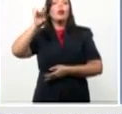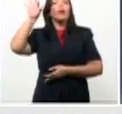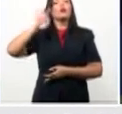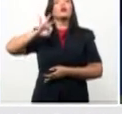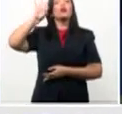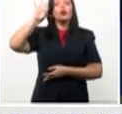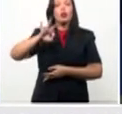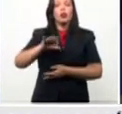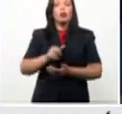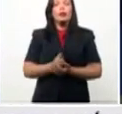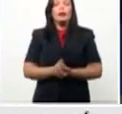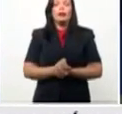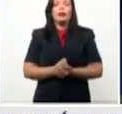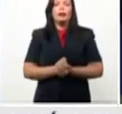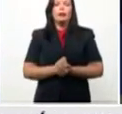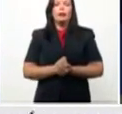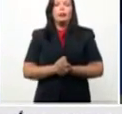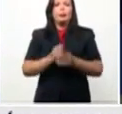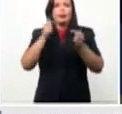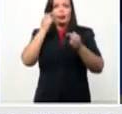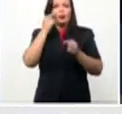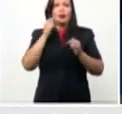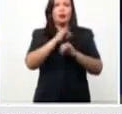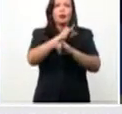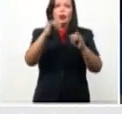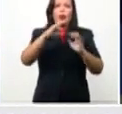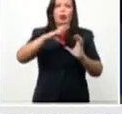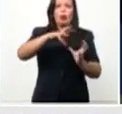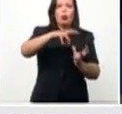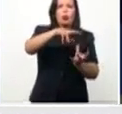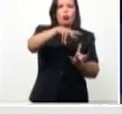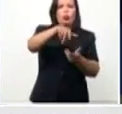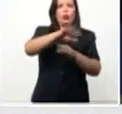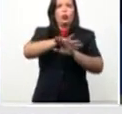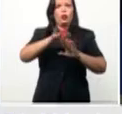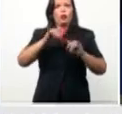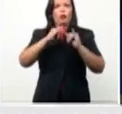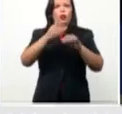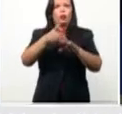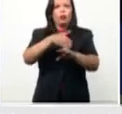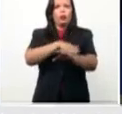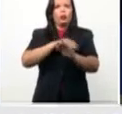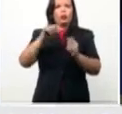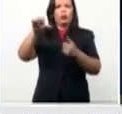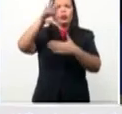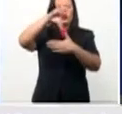The region of the Americas already accumulates